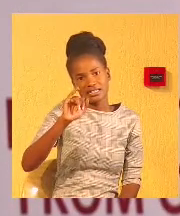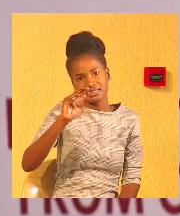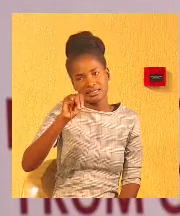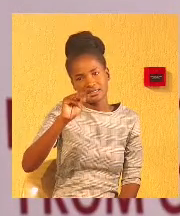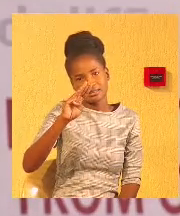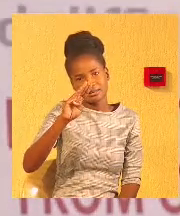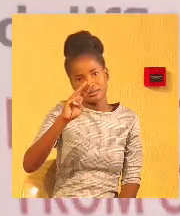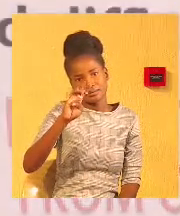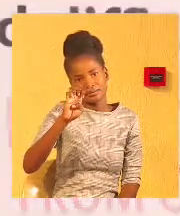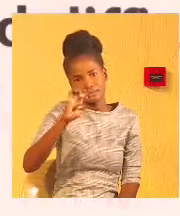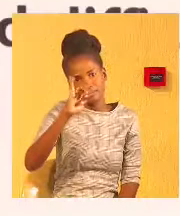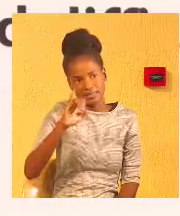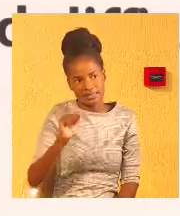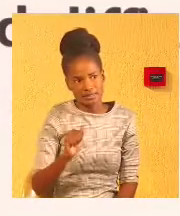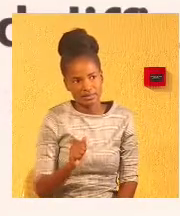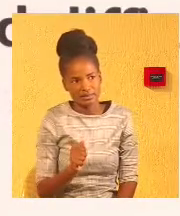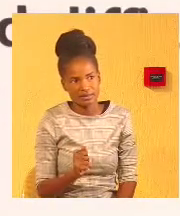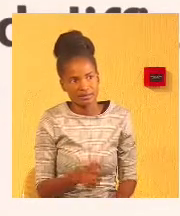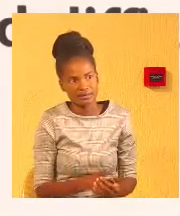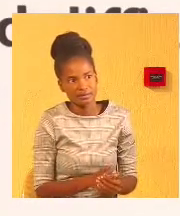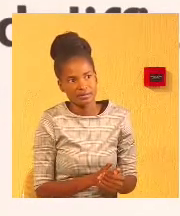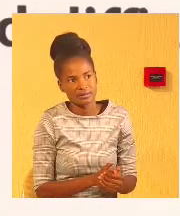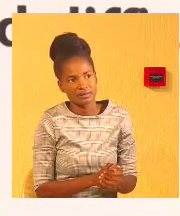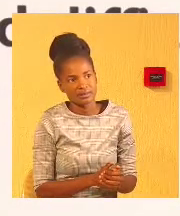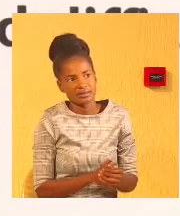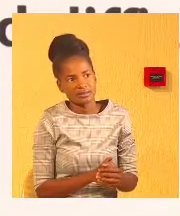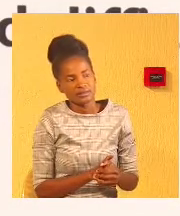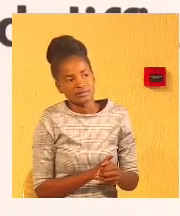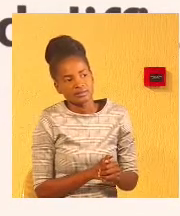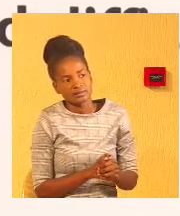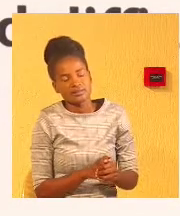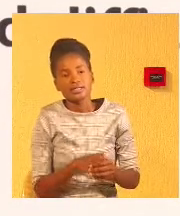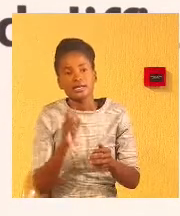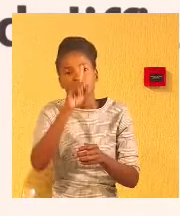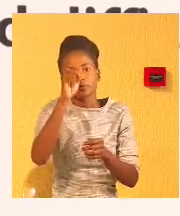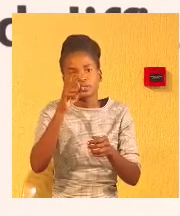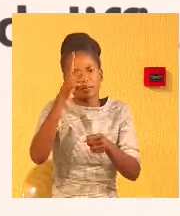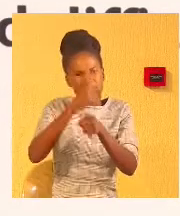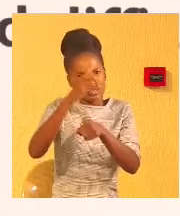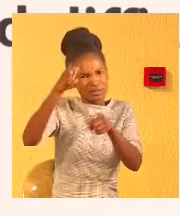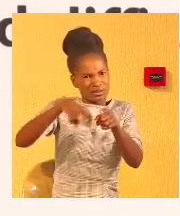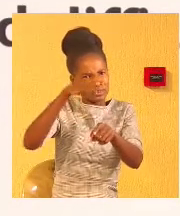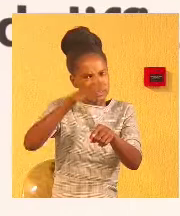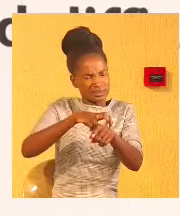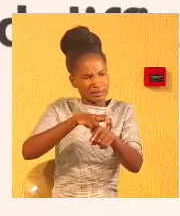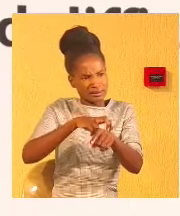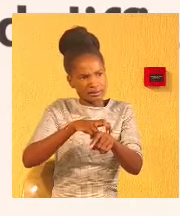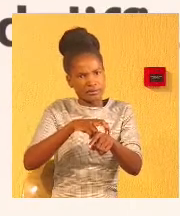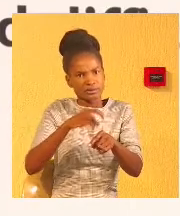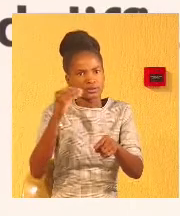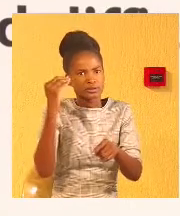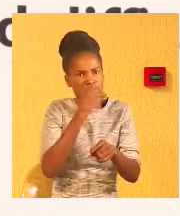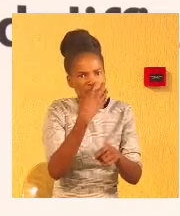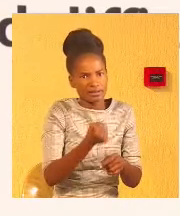the issue of preparedness by government. You may know that